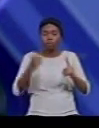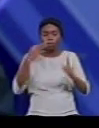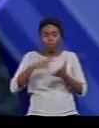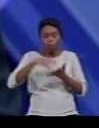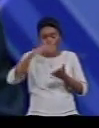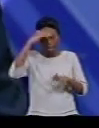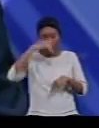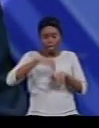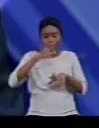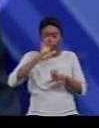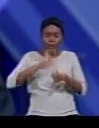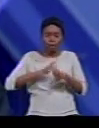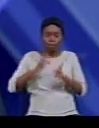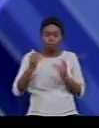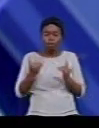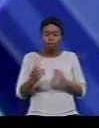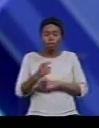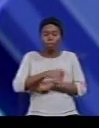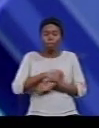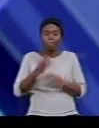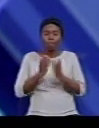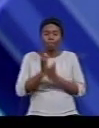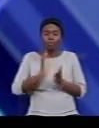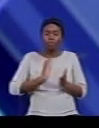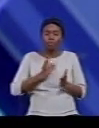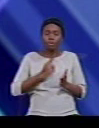today through your anointed servant.